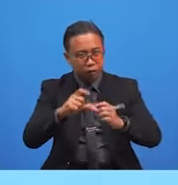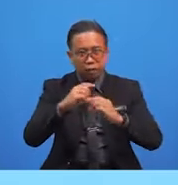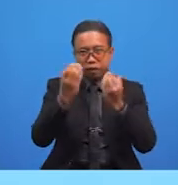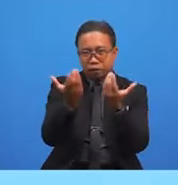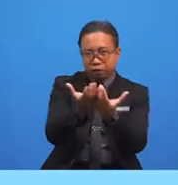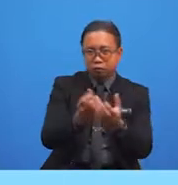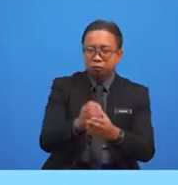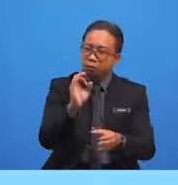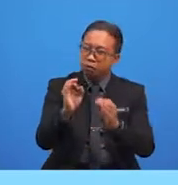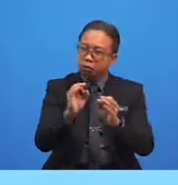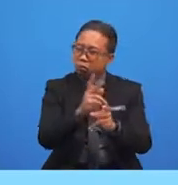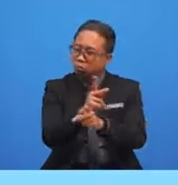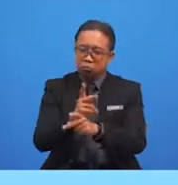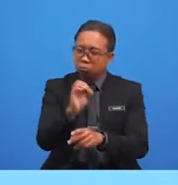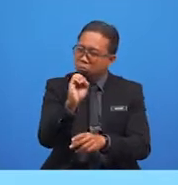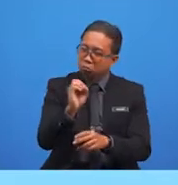chemicals.